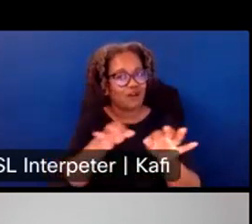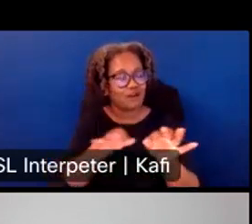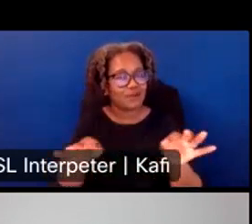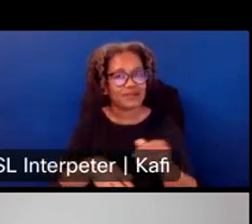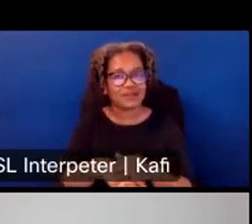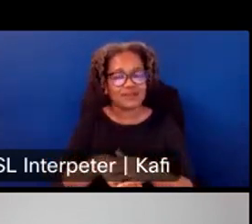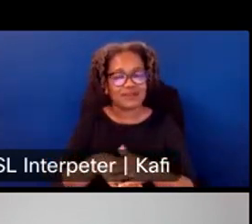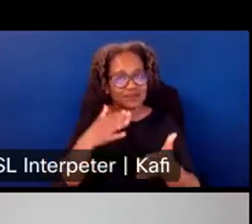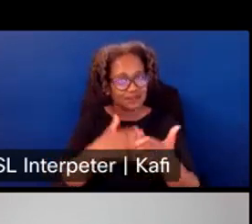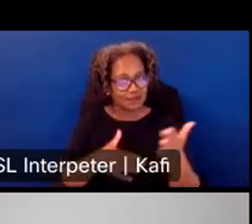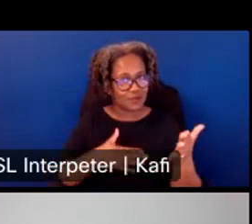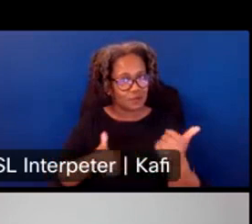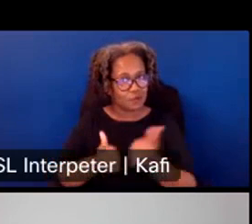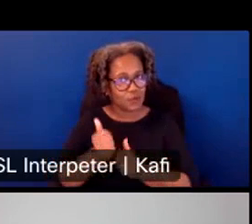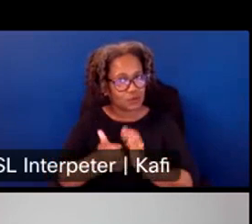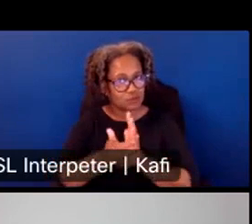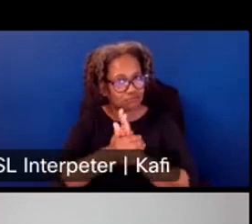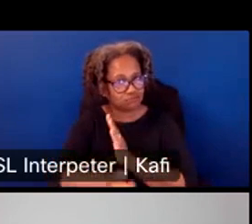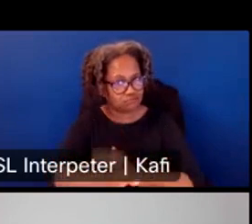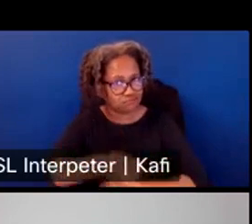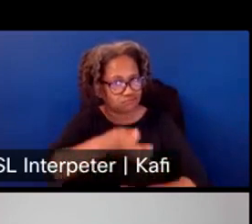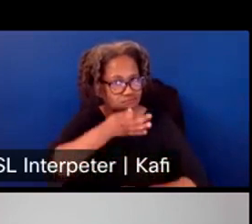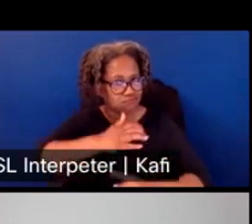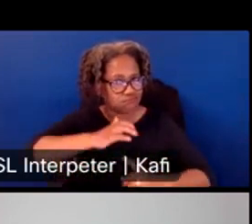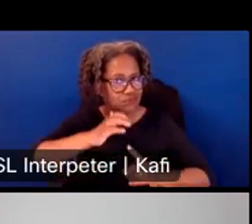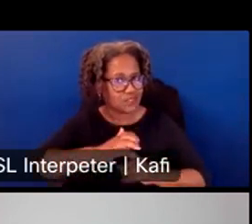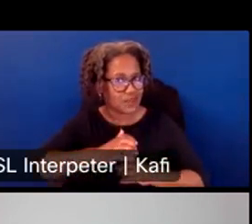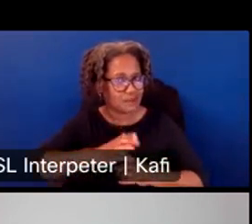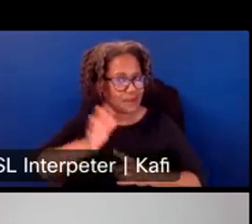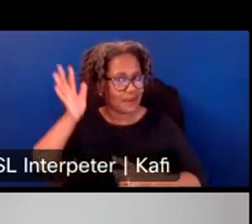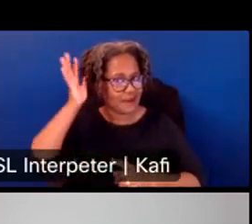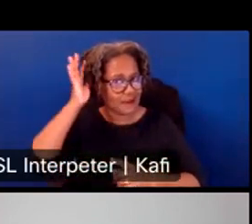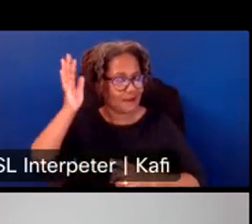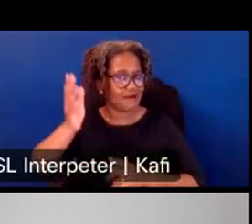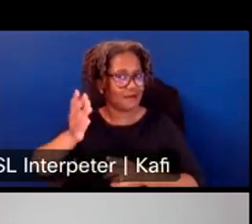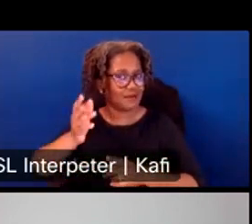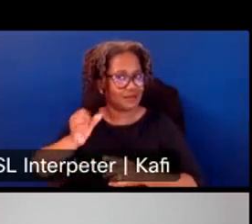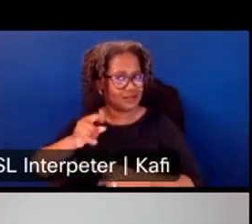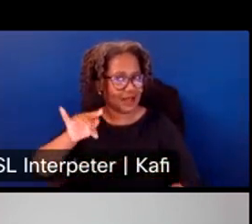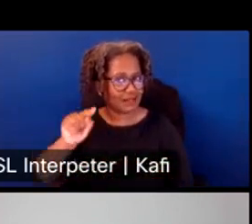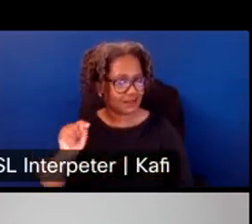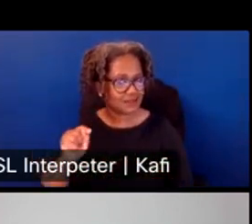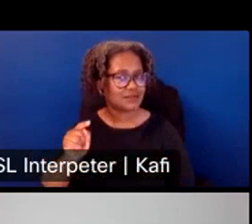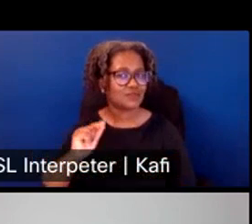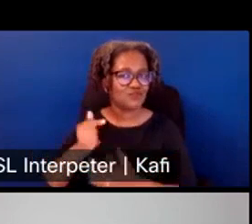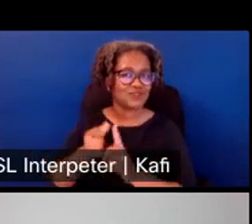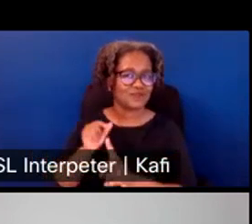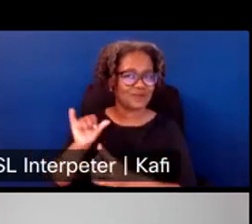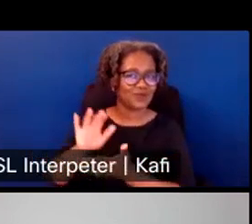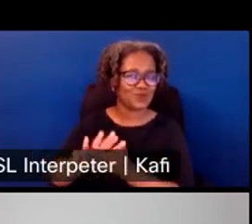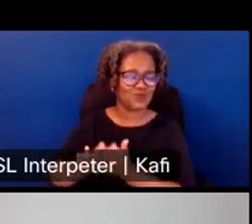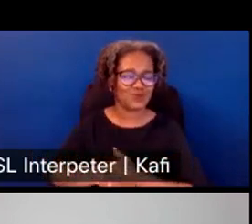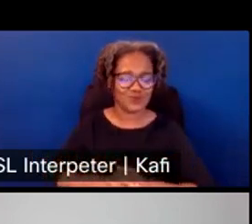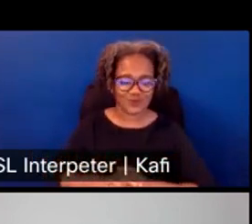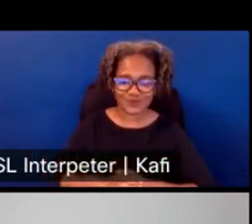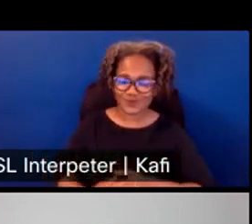these comments with Dr. Dudley. Thank you all for sharing those. I know you don't want to just hear